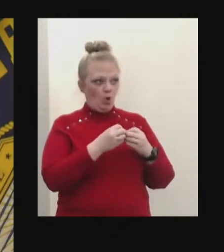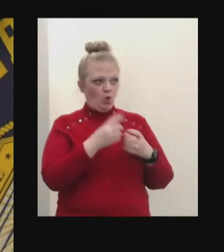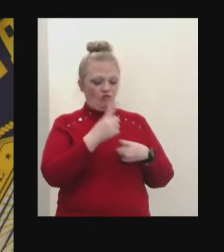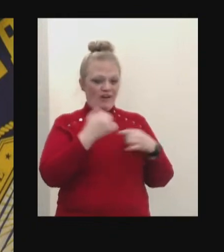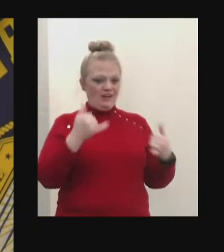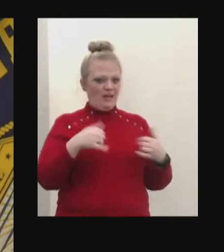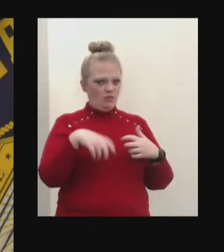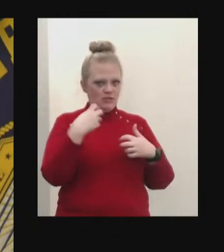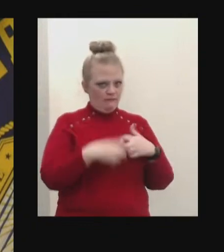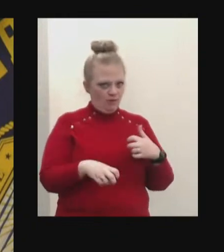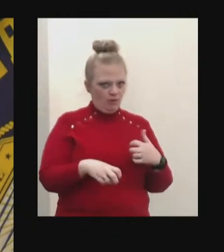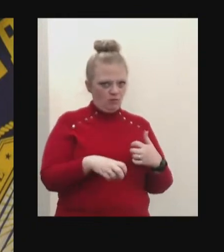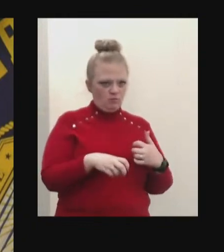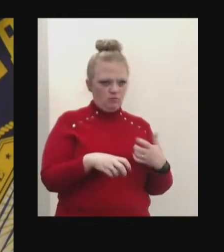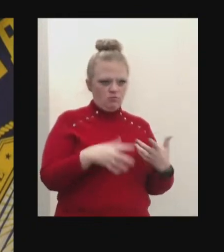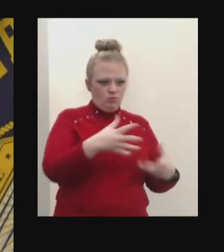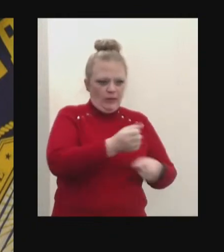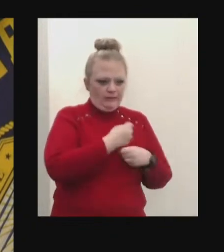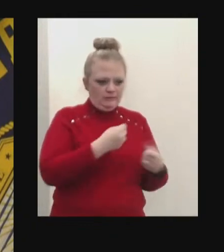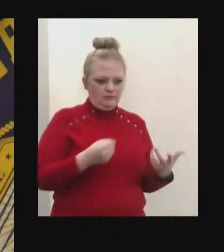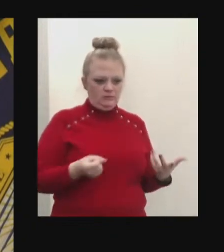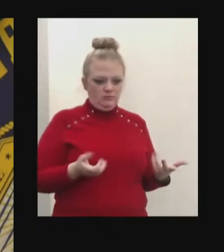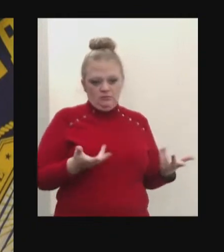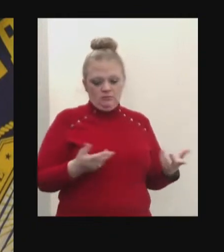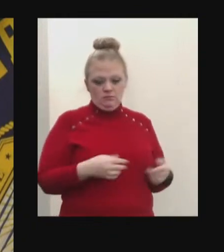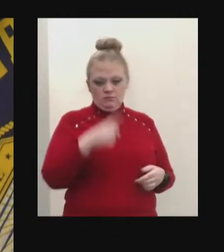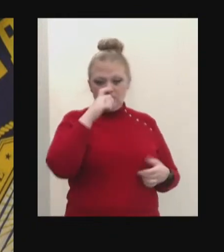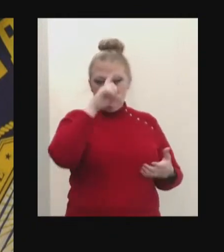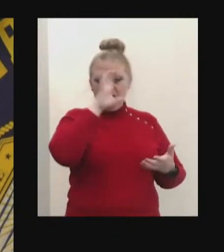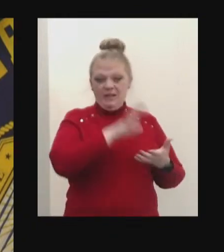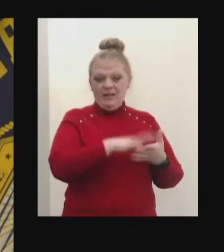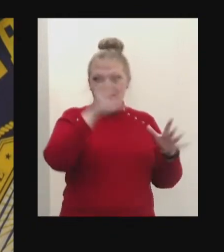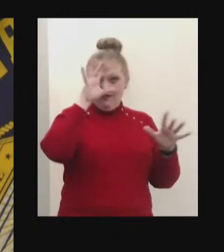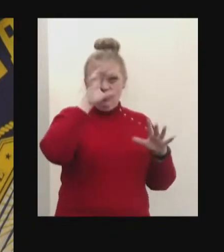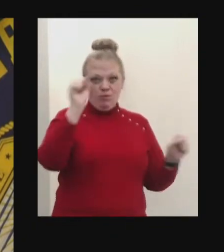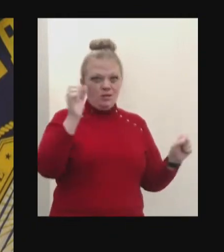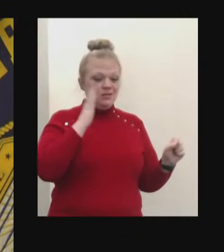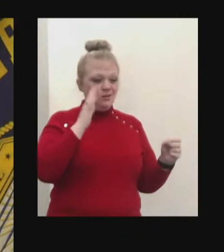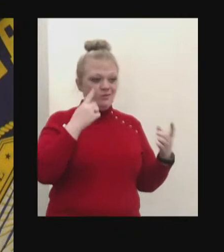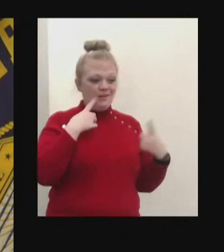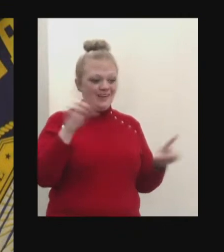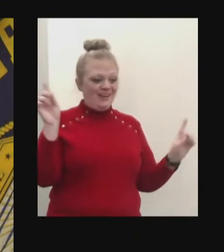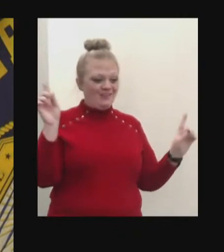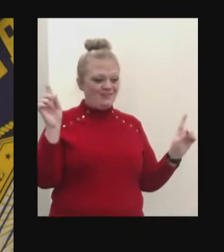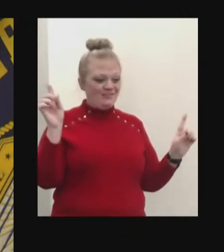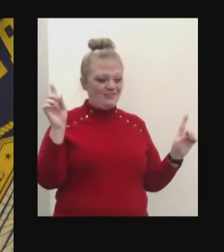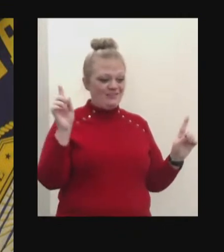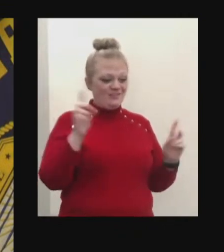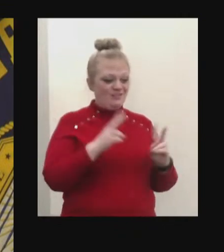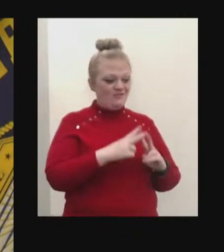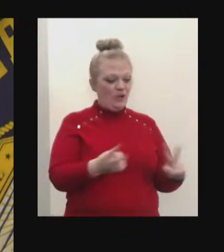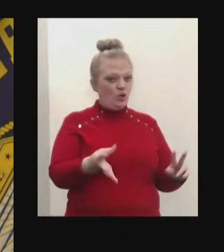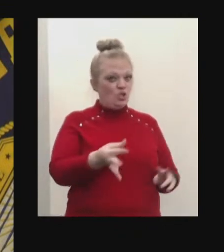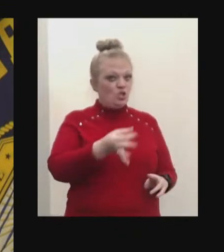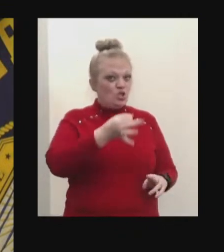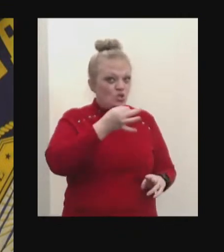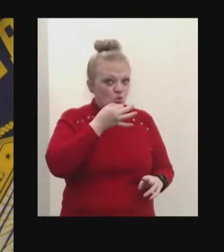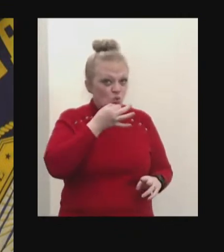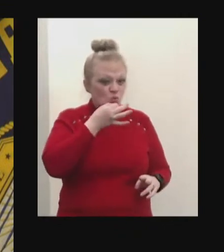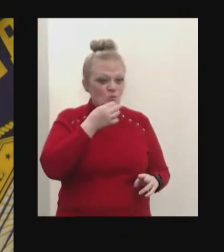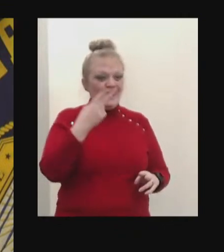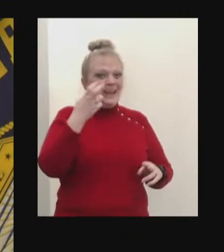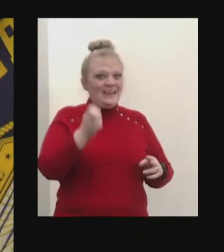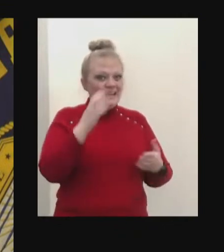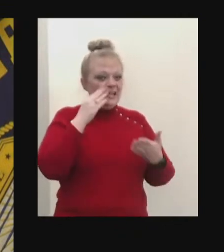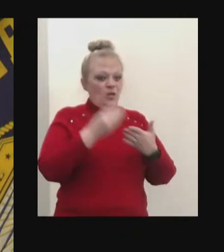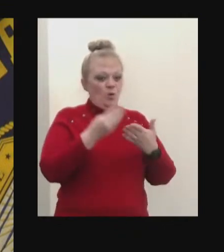in getting them, because I believe the president's going to announce very soon that he's purchasing through the